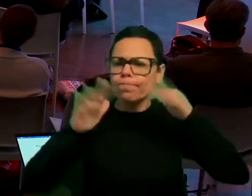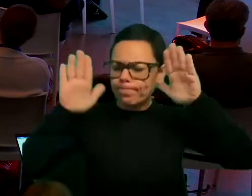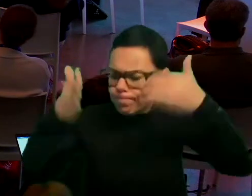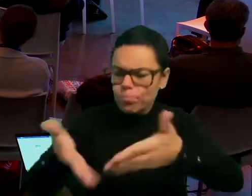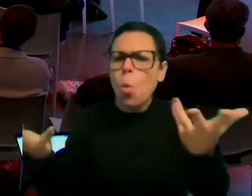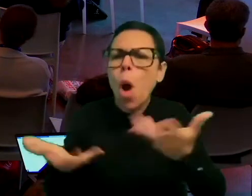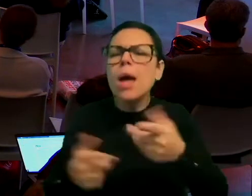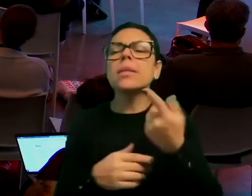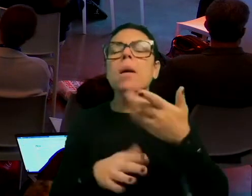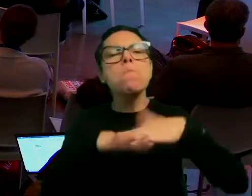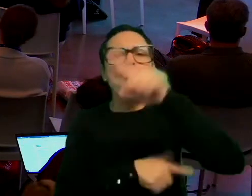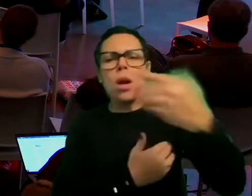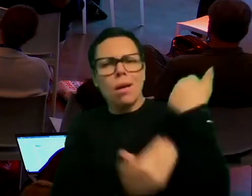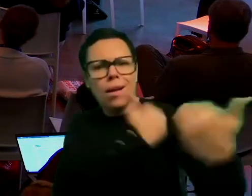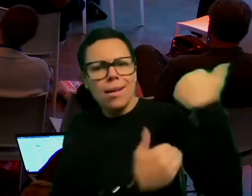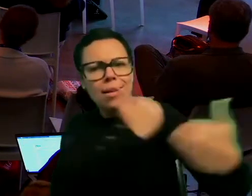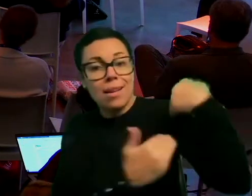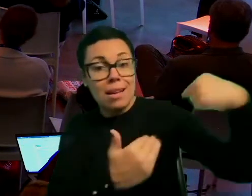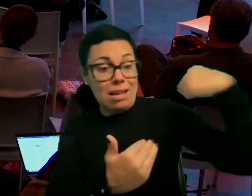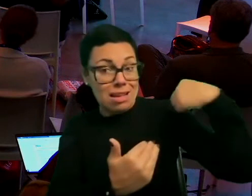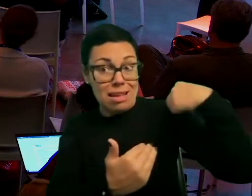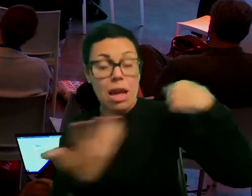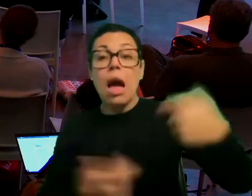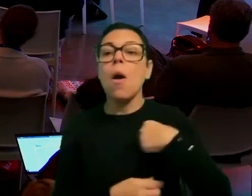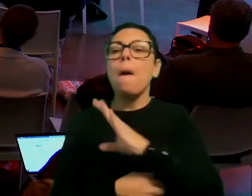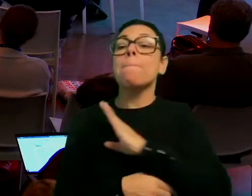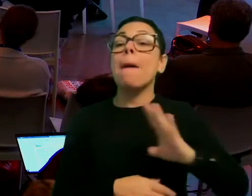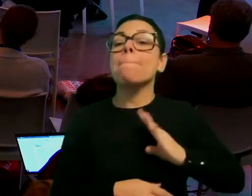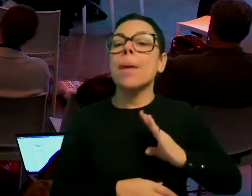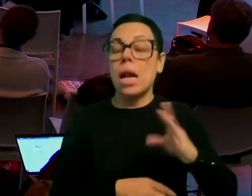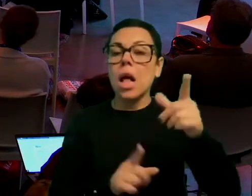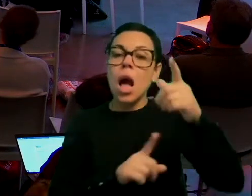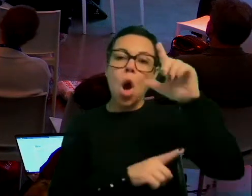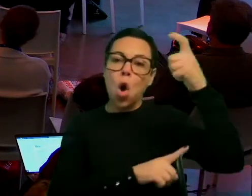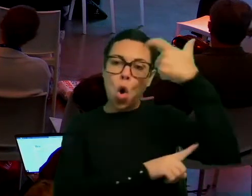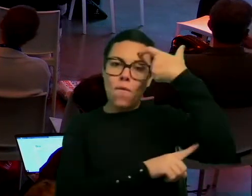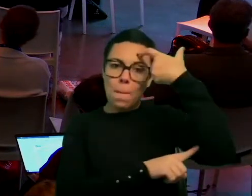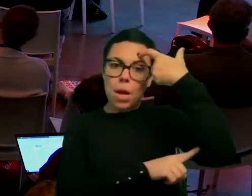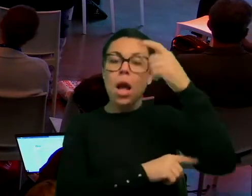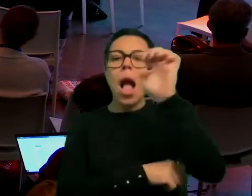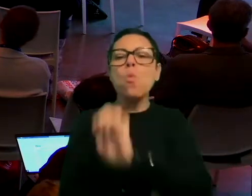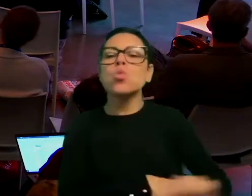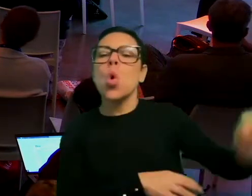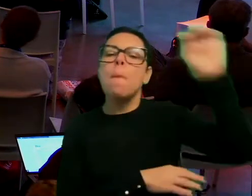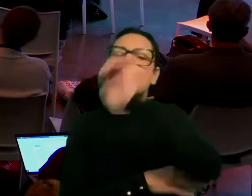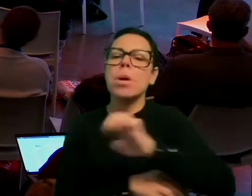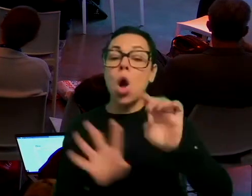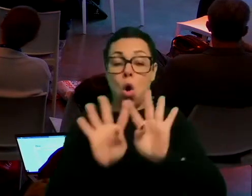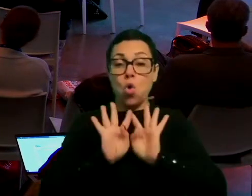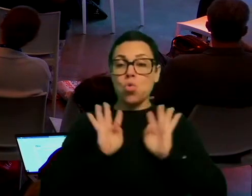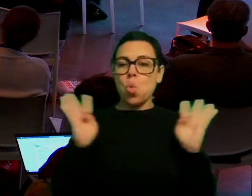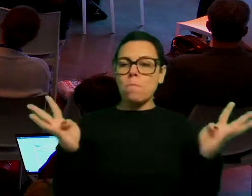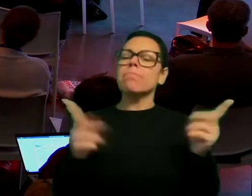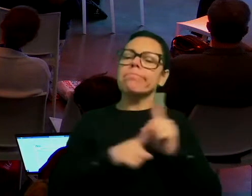on projects that they wish to get Commission help on getting